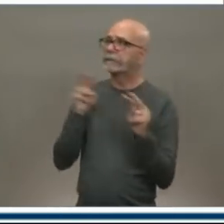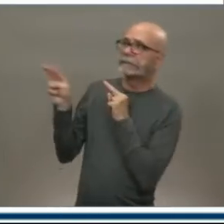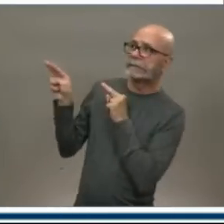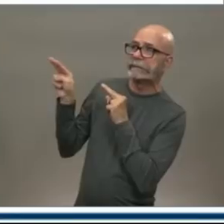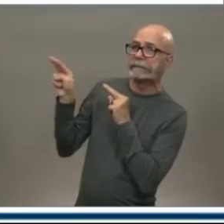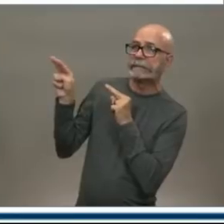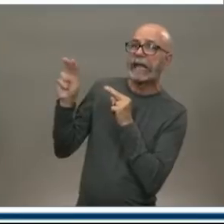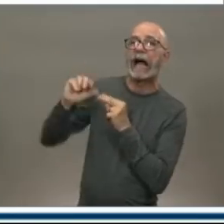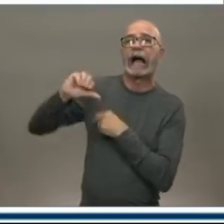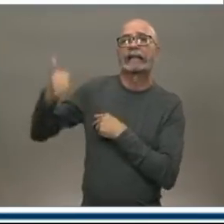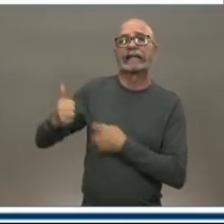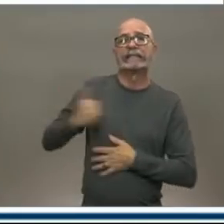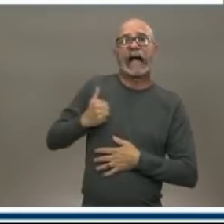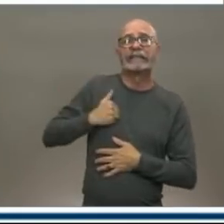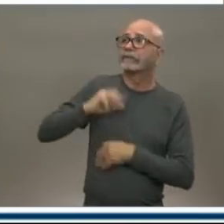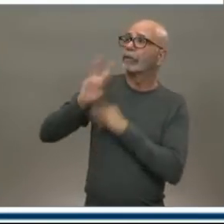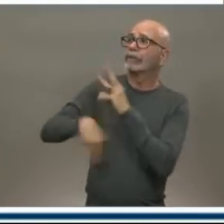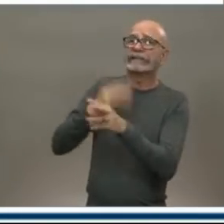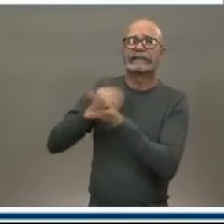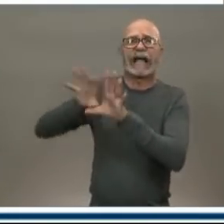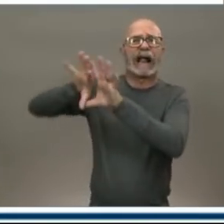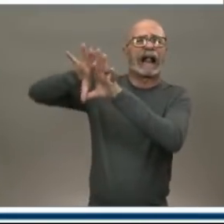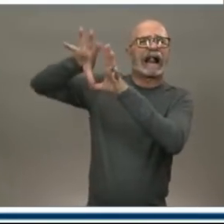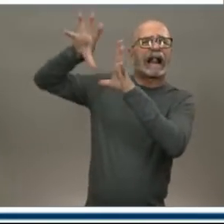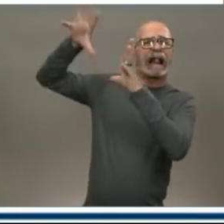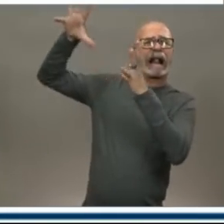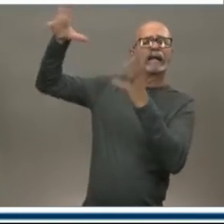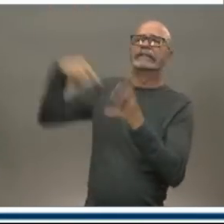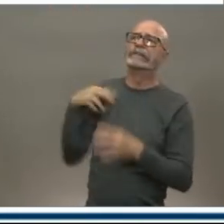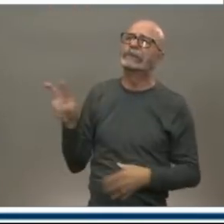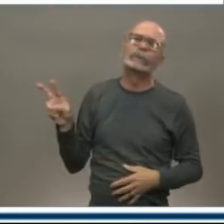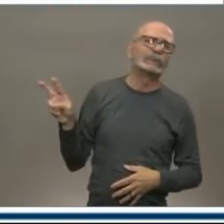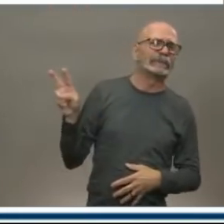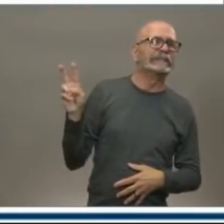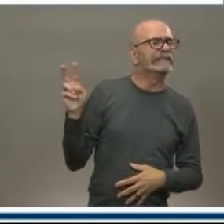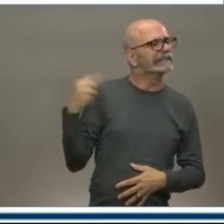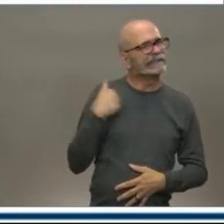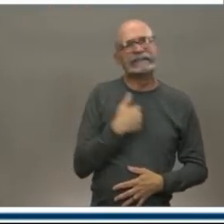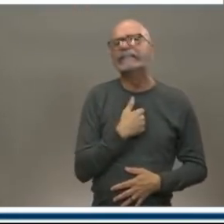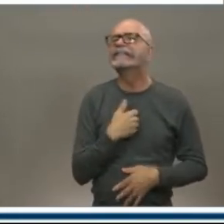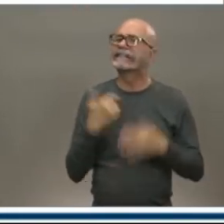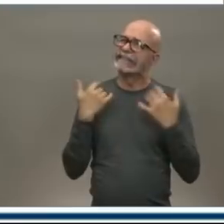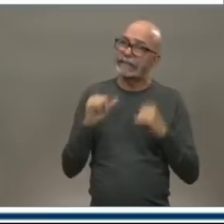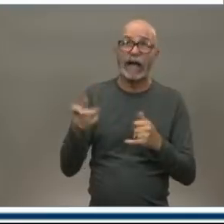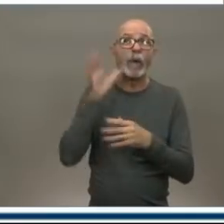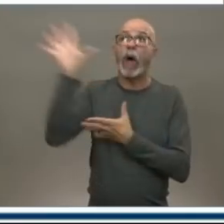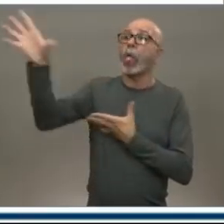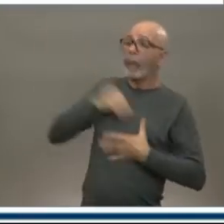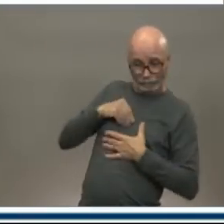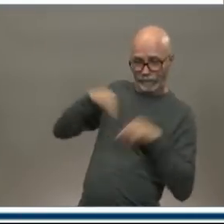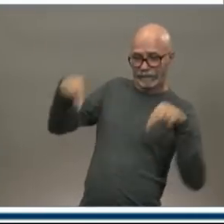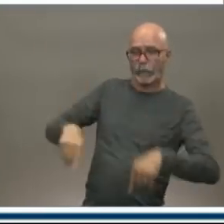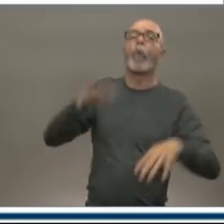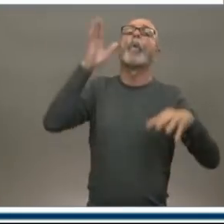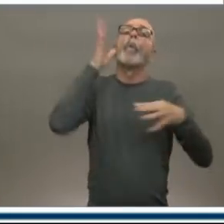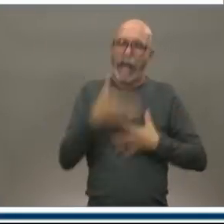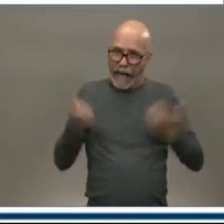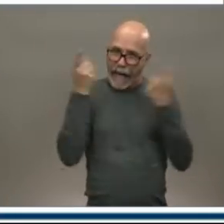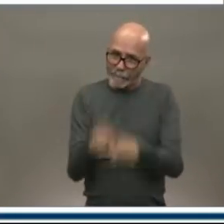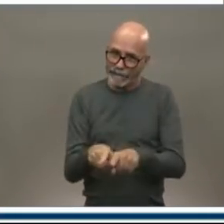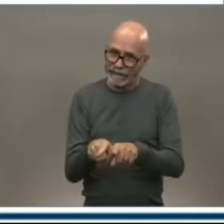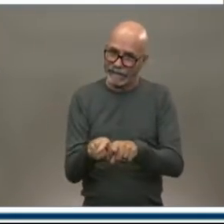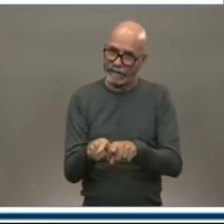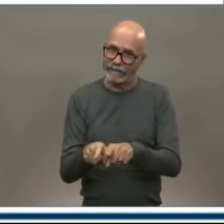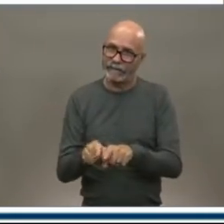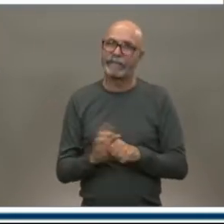in Canada, we can still be doing these things in Nova Scotia, even within the limitations that we have. Many folks around